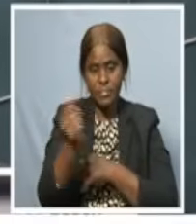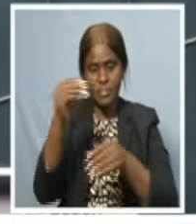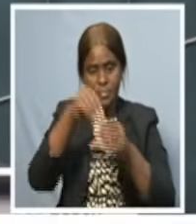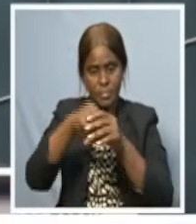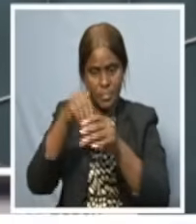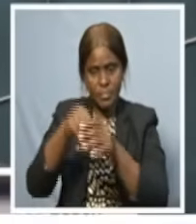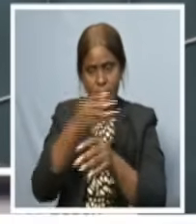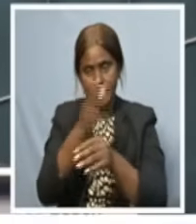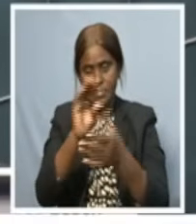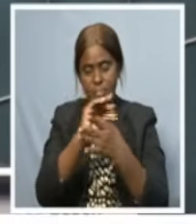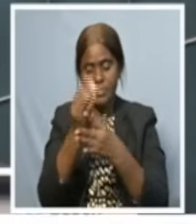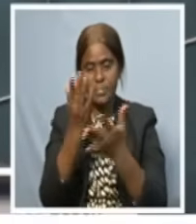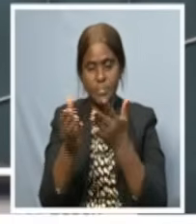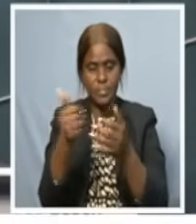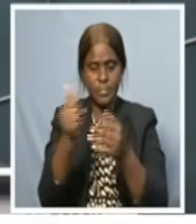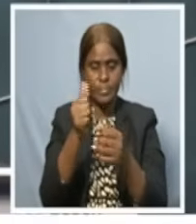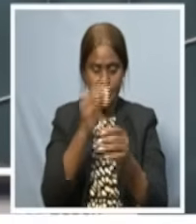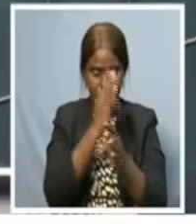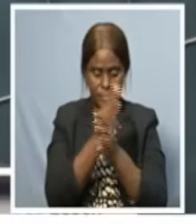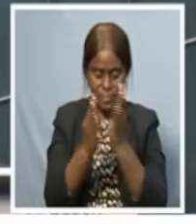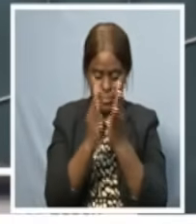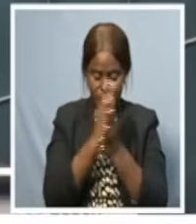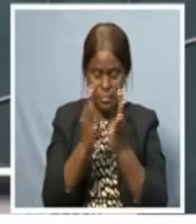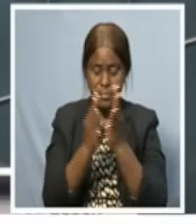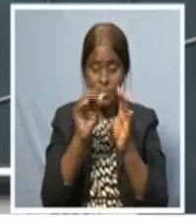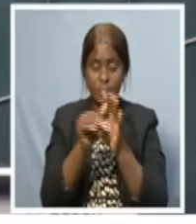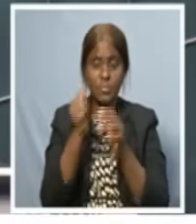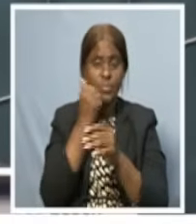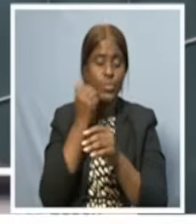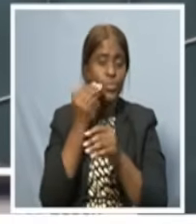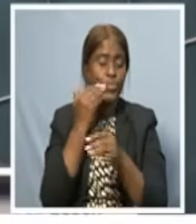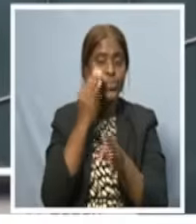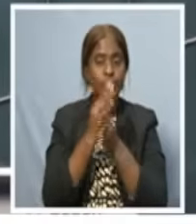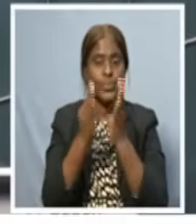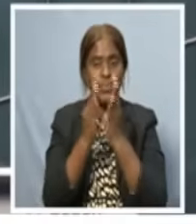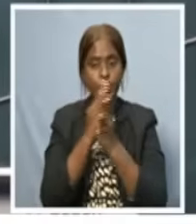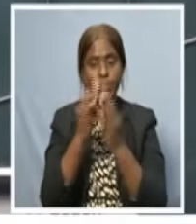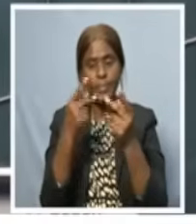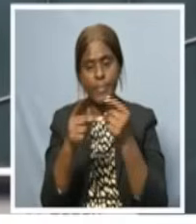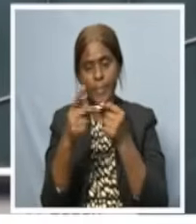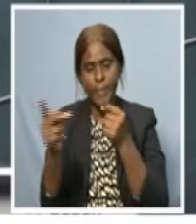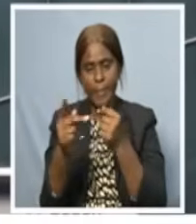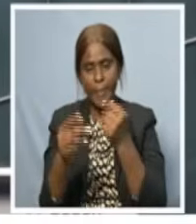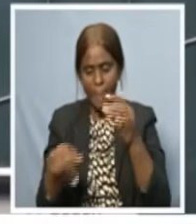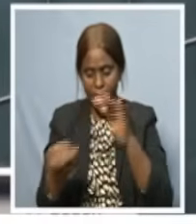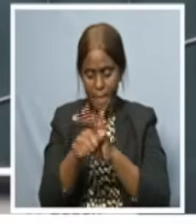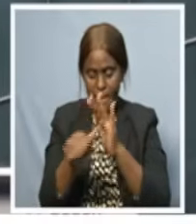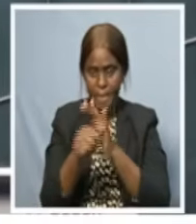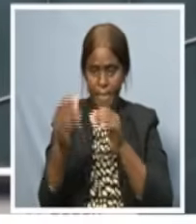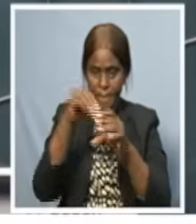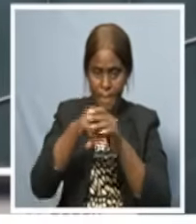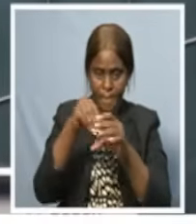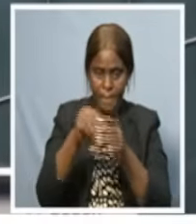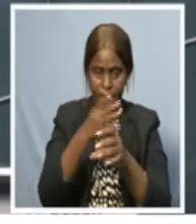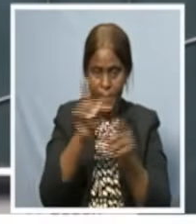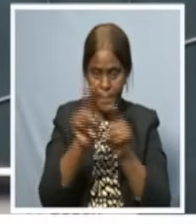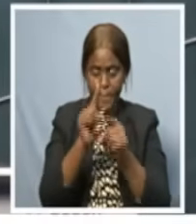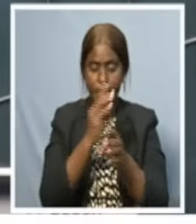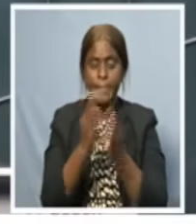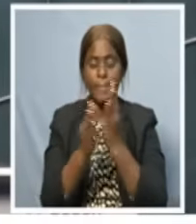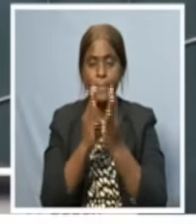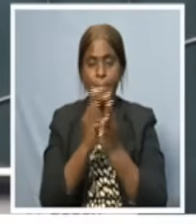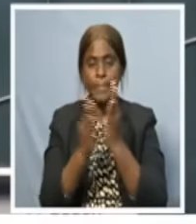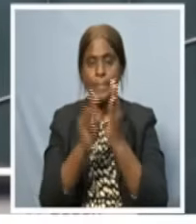in or maybe be rezoned into residential so that private individuals can come in and